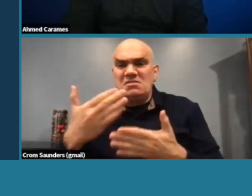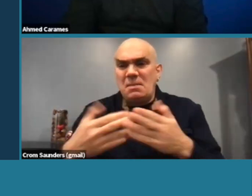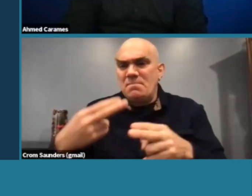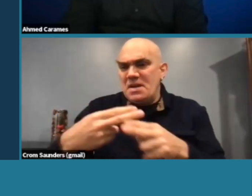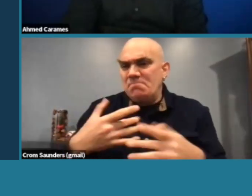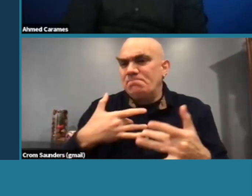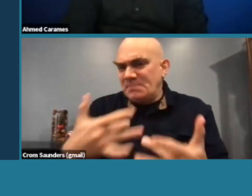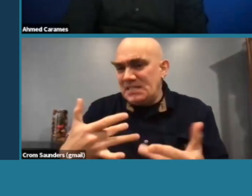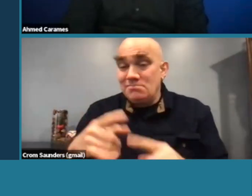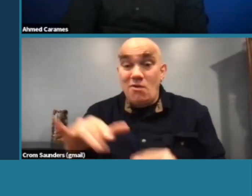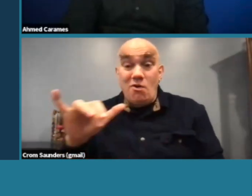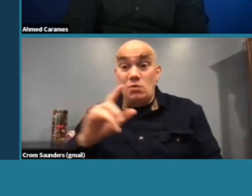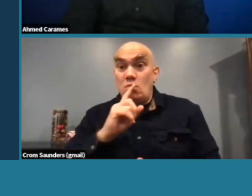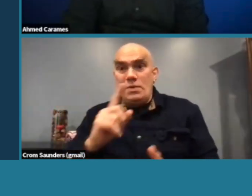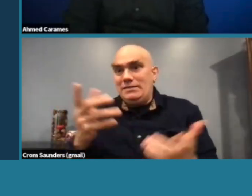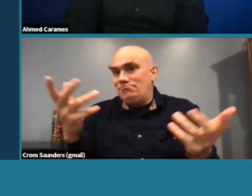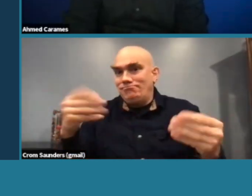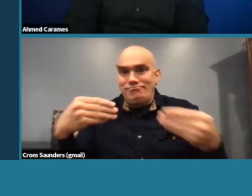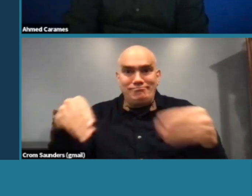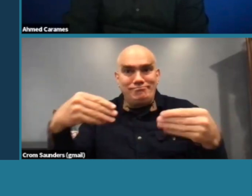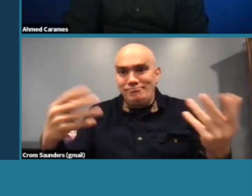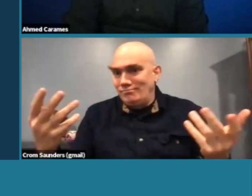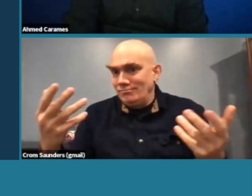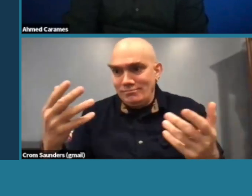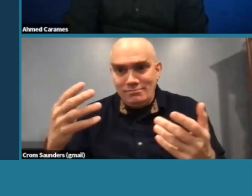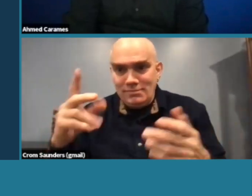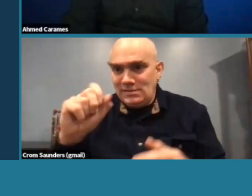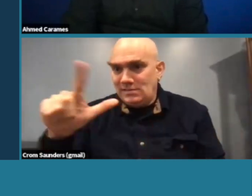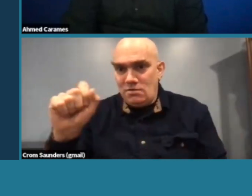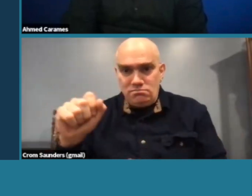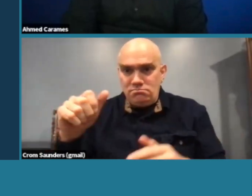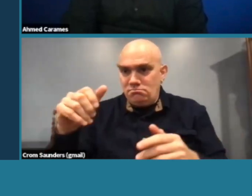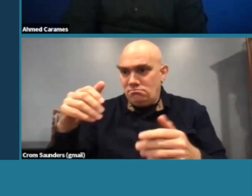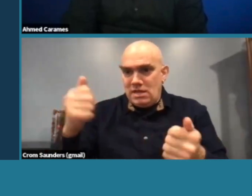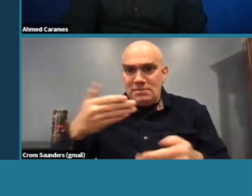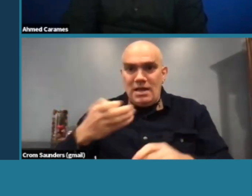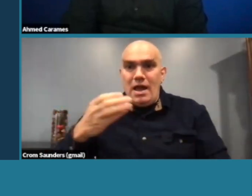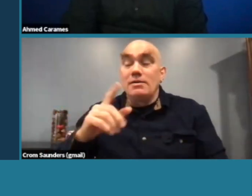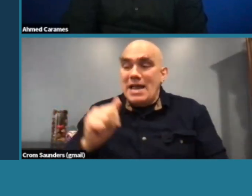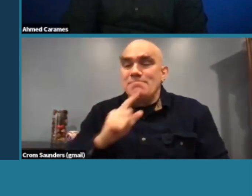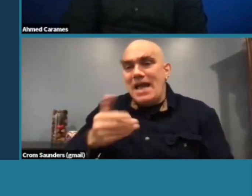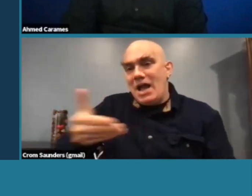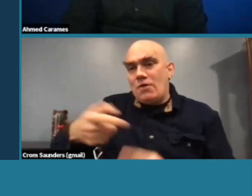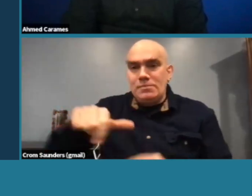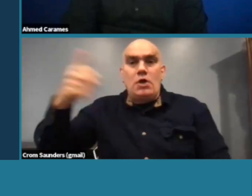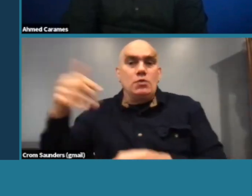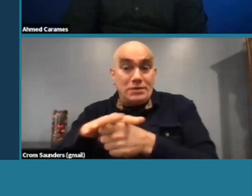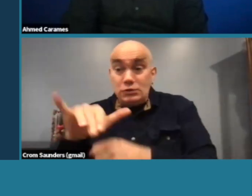work. So there are going to be names state by state, but don't think that you're limited specifically to the state that you're